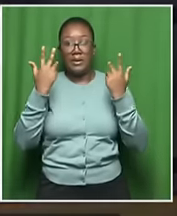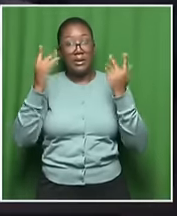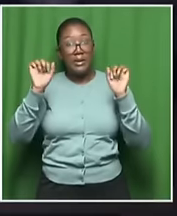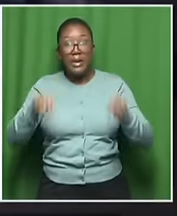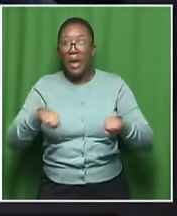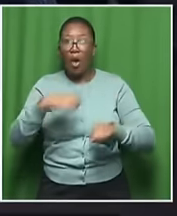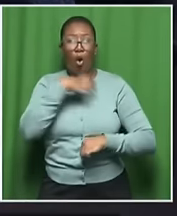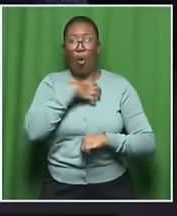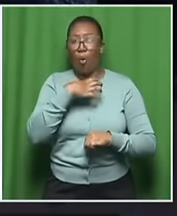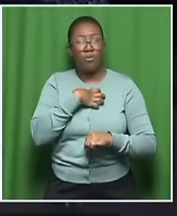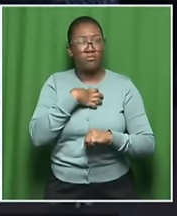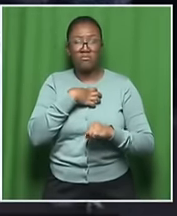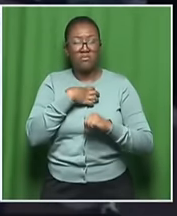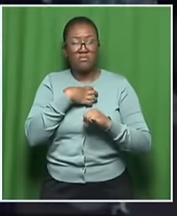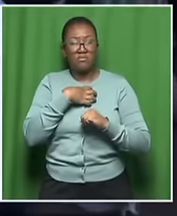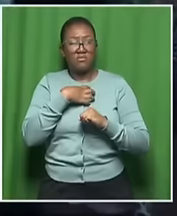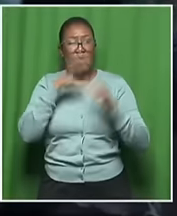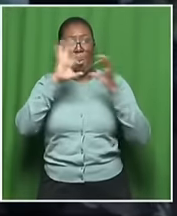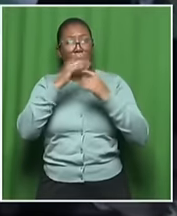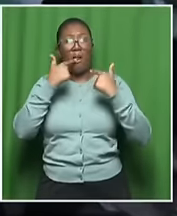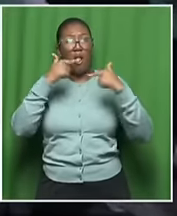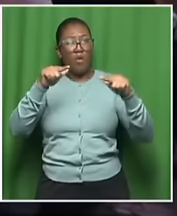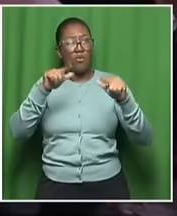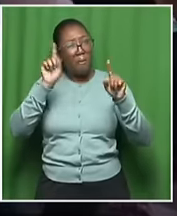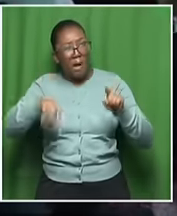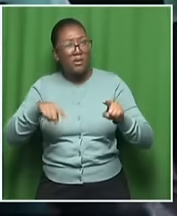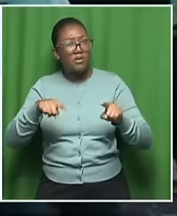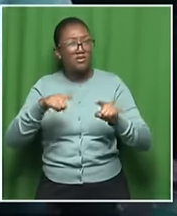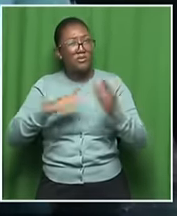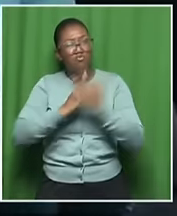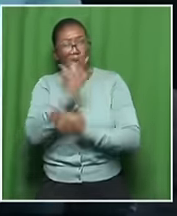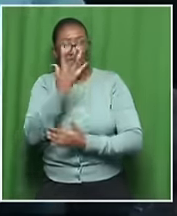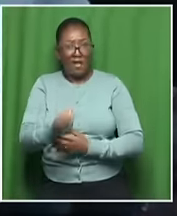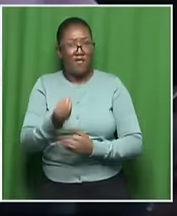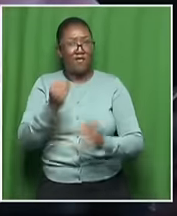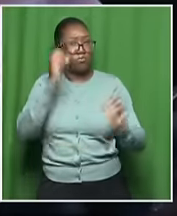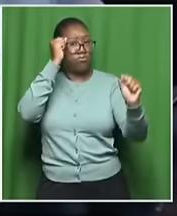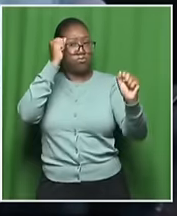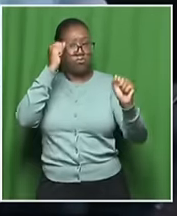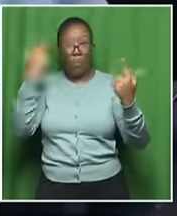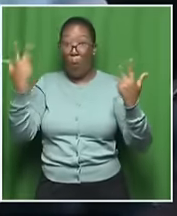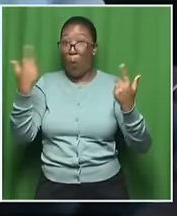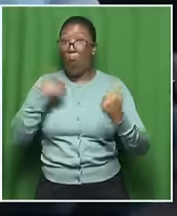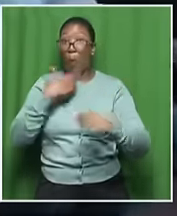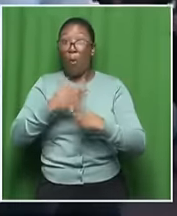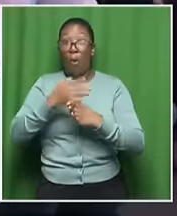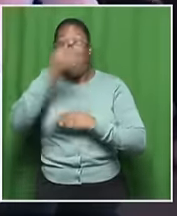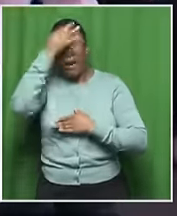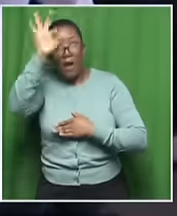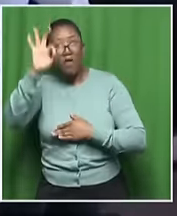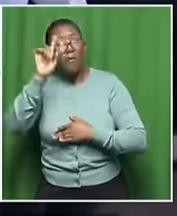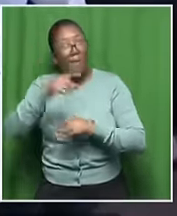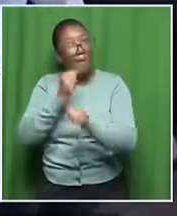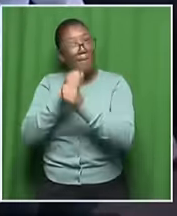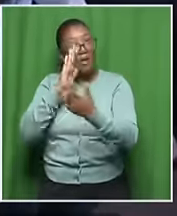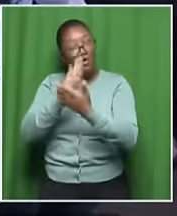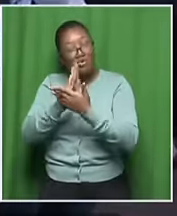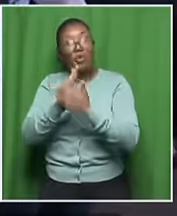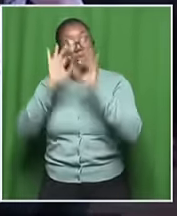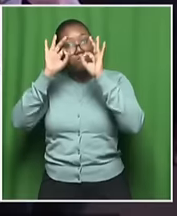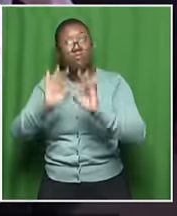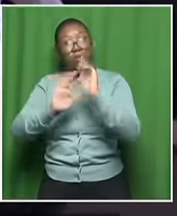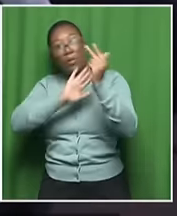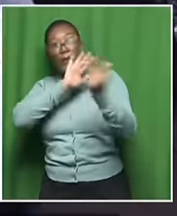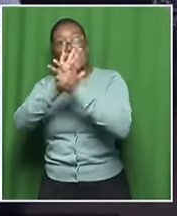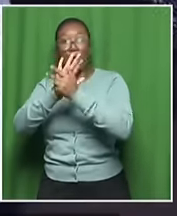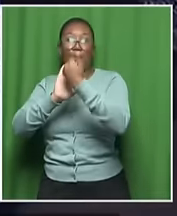their mother tongue language if they want to receive services. So if you're in government, you can enforce that to ensure